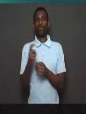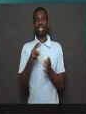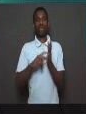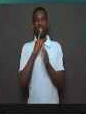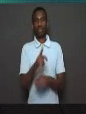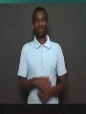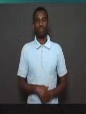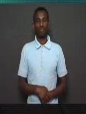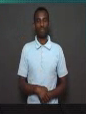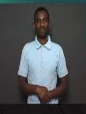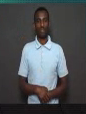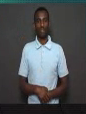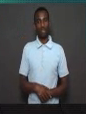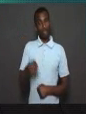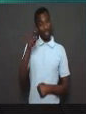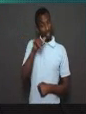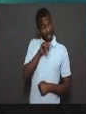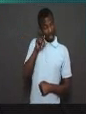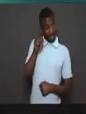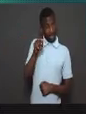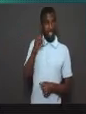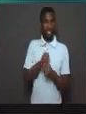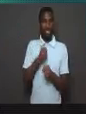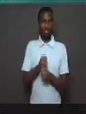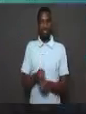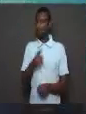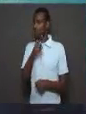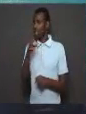these, then you have done very well.